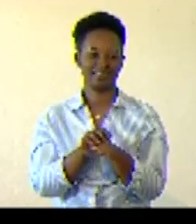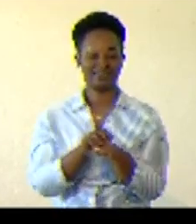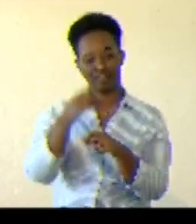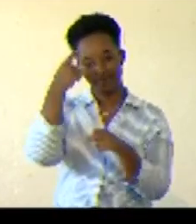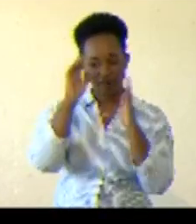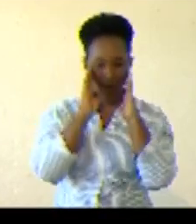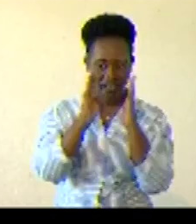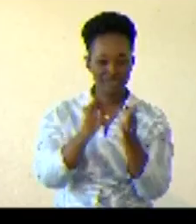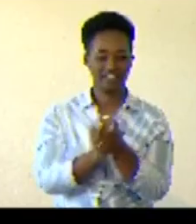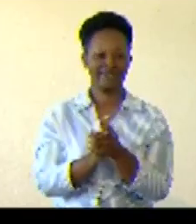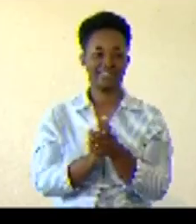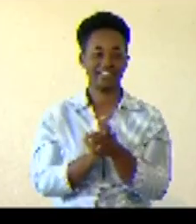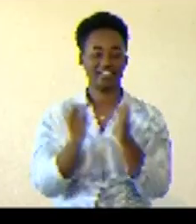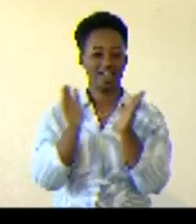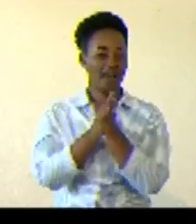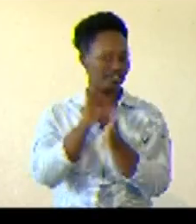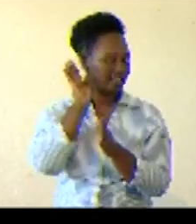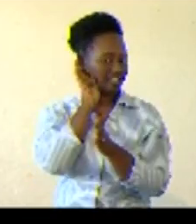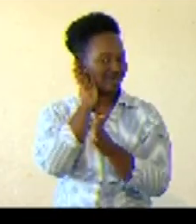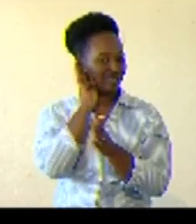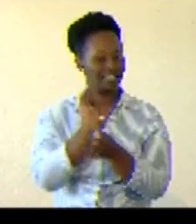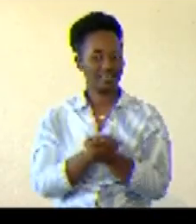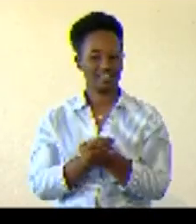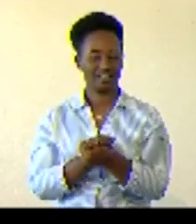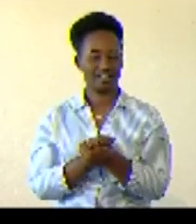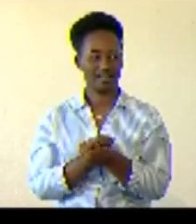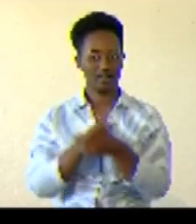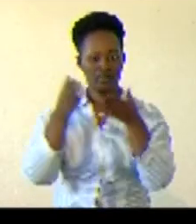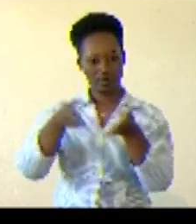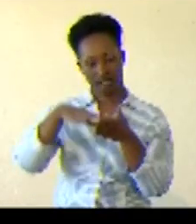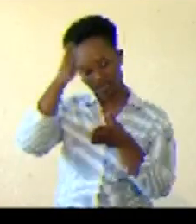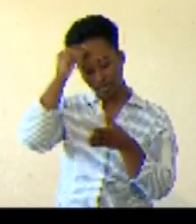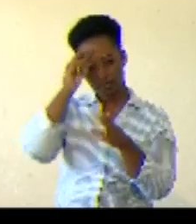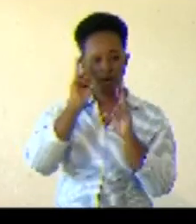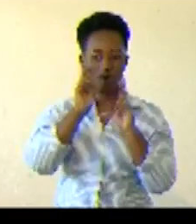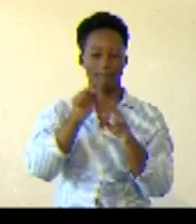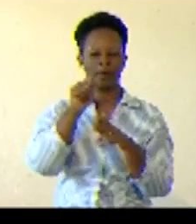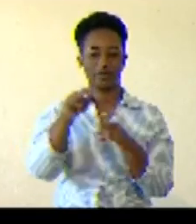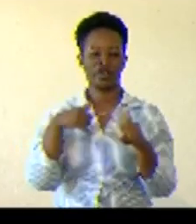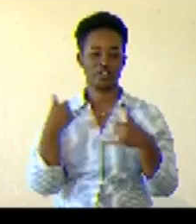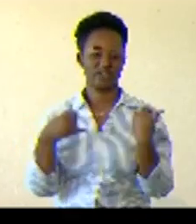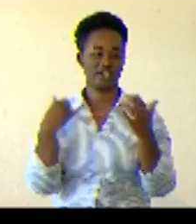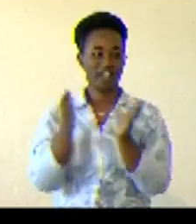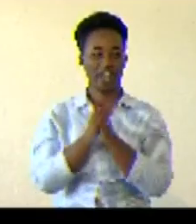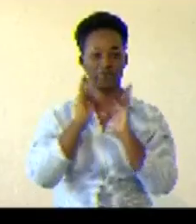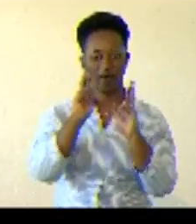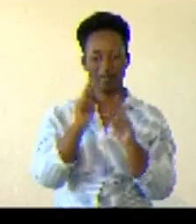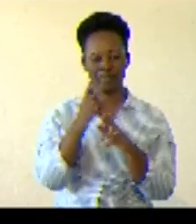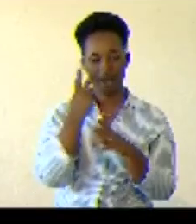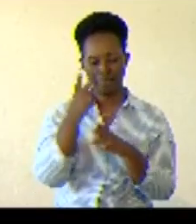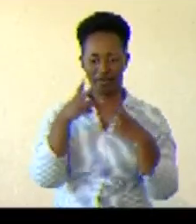for watching and listening today's lesson. Hope you enjoyed and hope you have seen how we apply